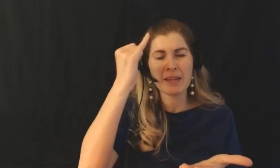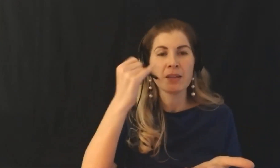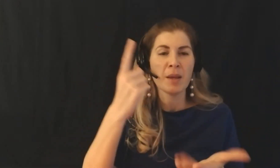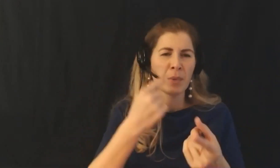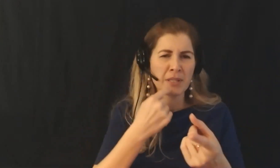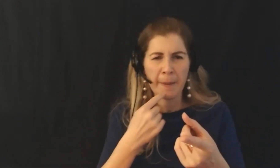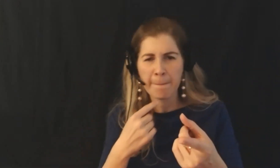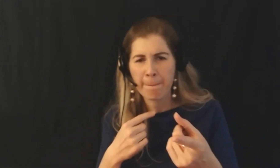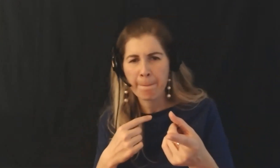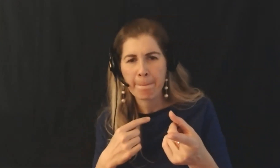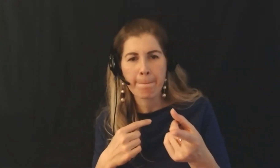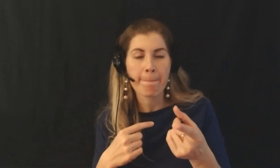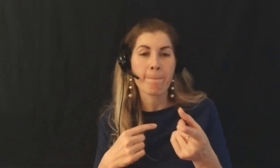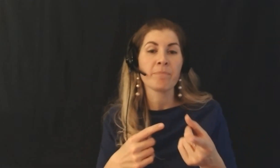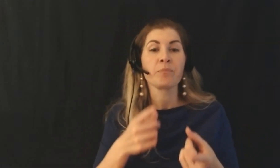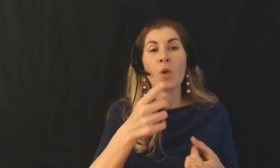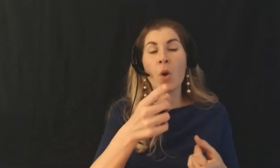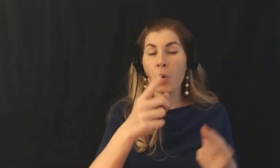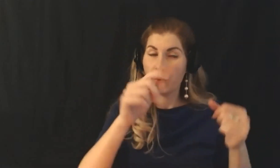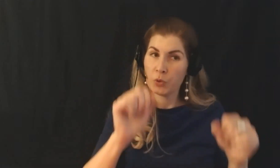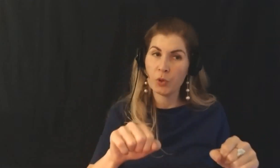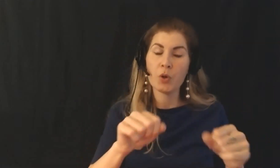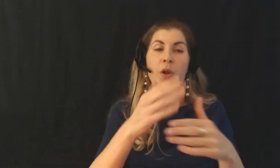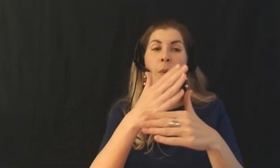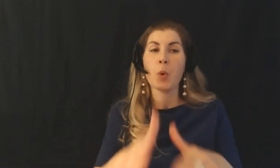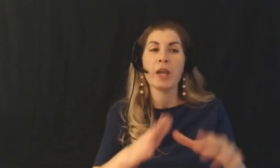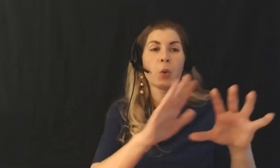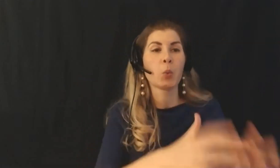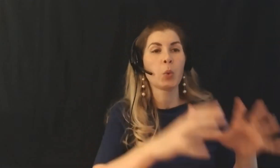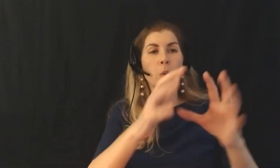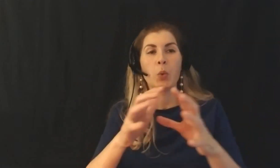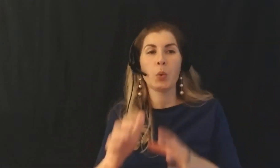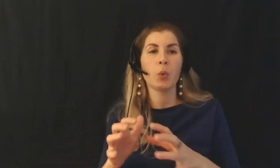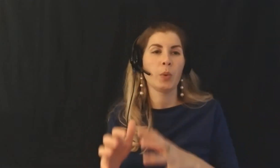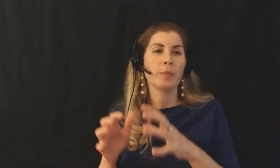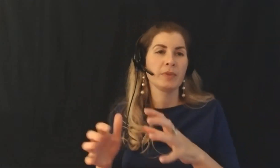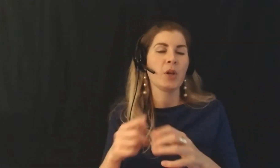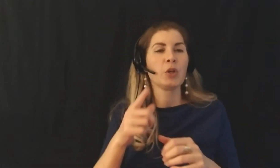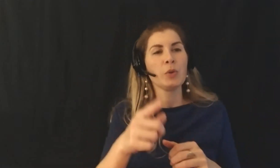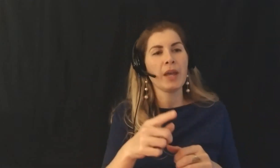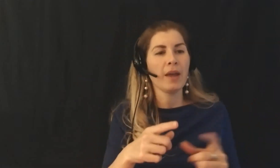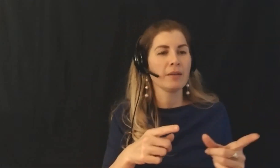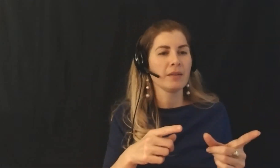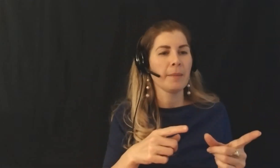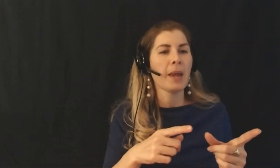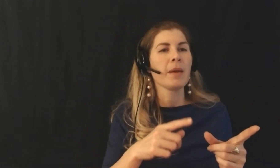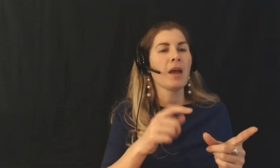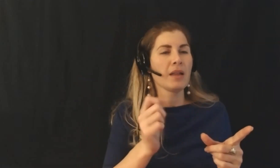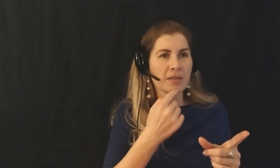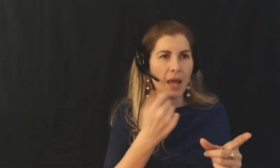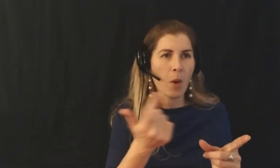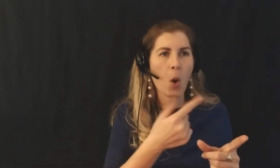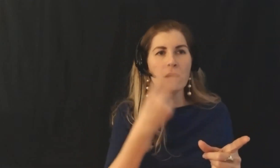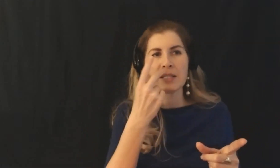in the chat. I would break them into groups if possible, have them break in the middle of the alphabet and turn on and off camera to make sure everyone sees the same thing on